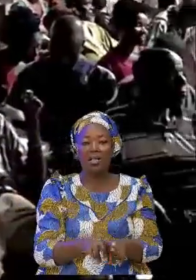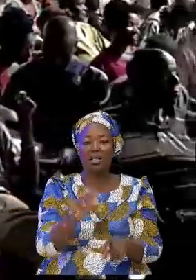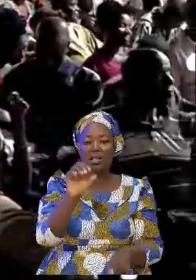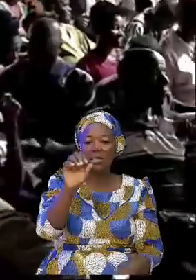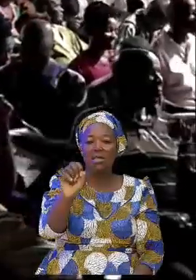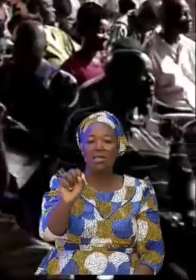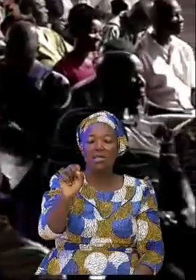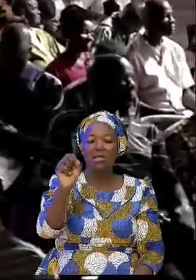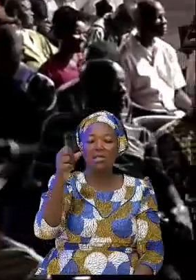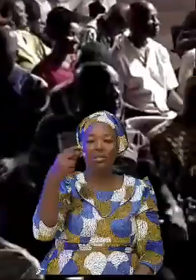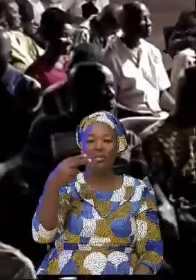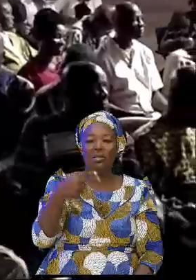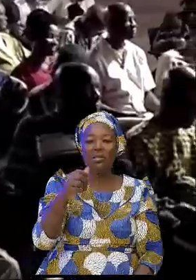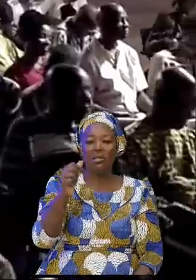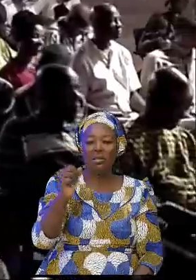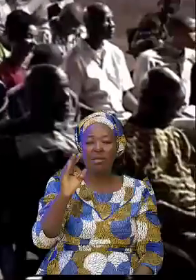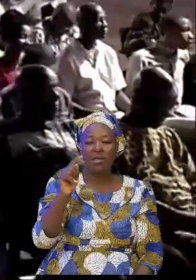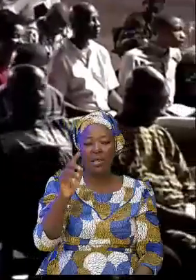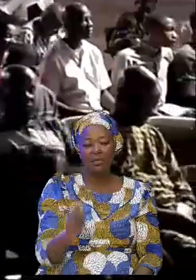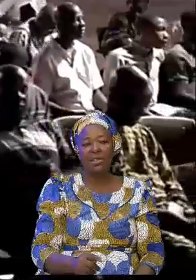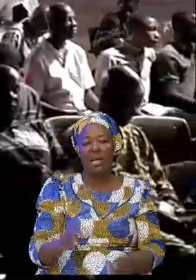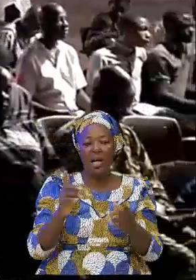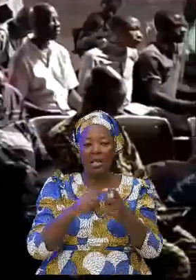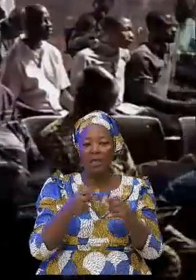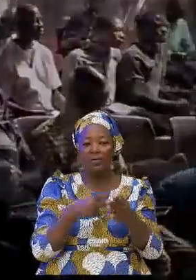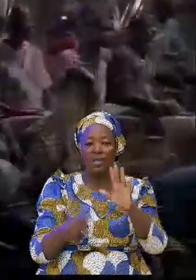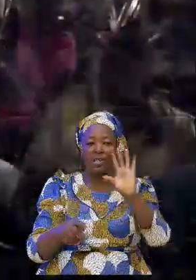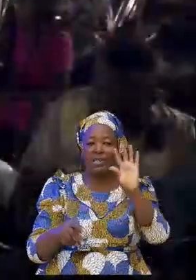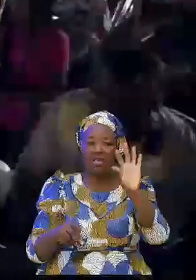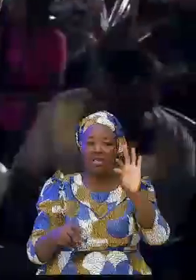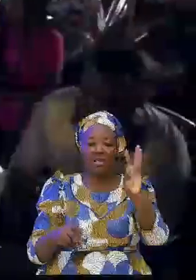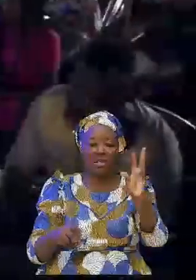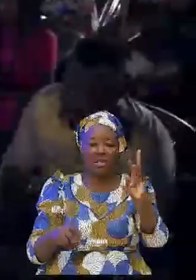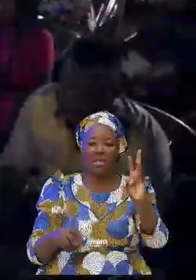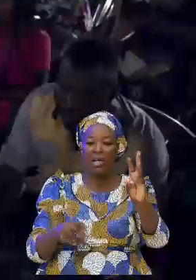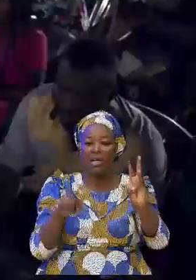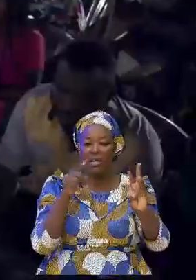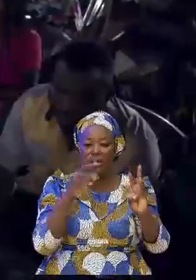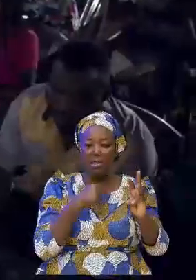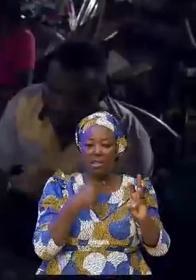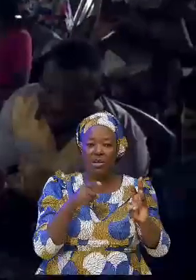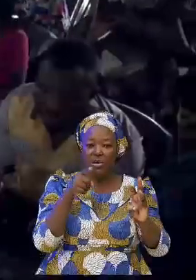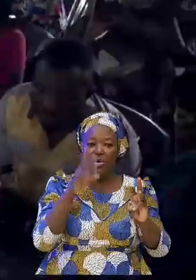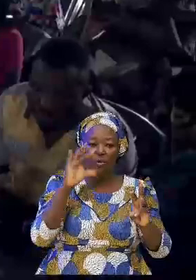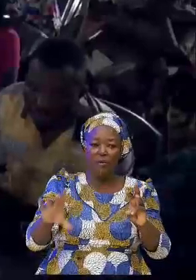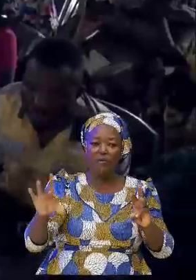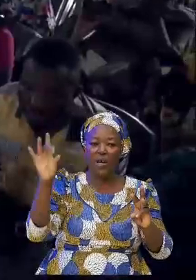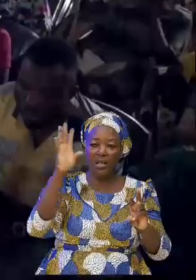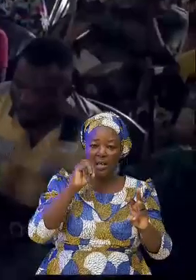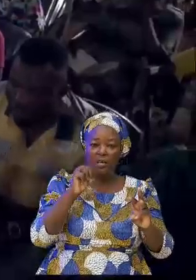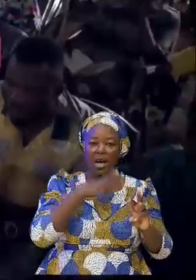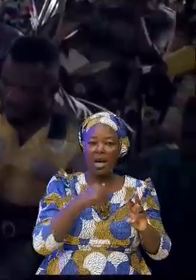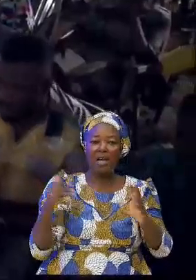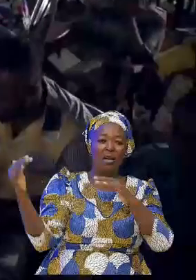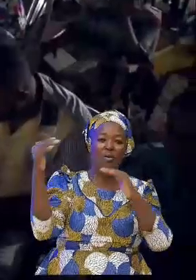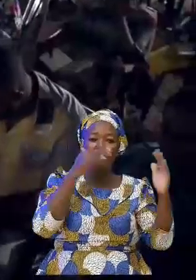the hills as chaff. In verse 16, it says, thou